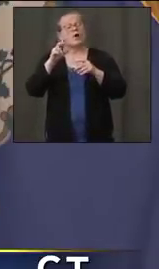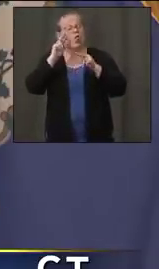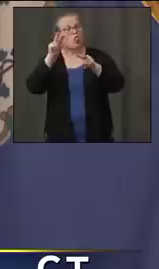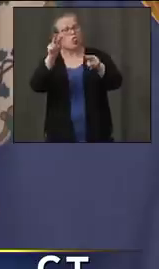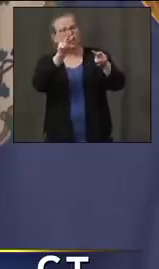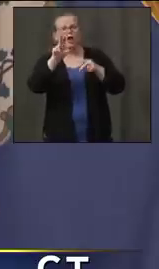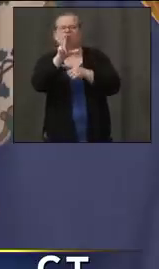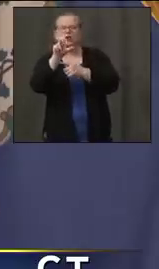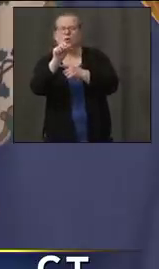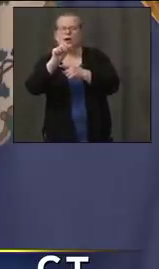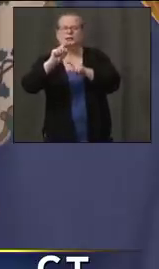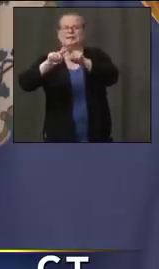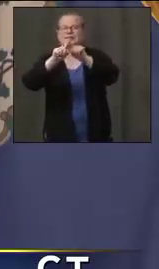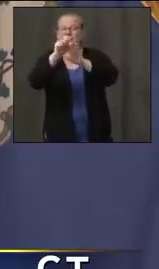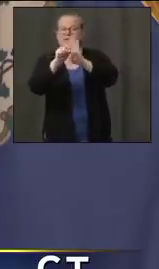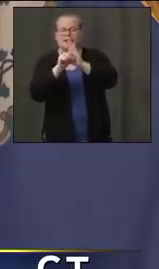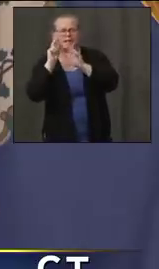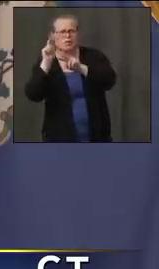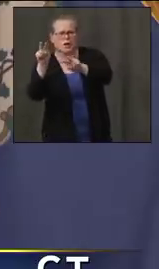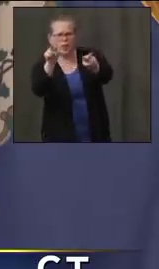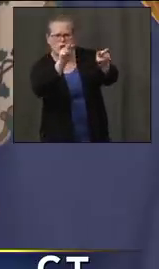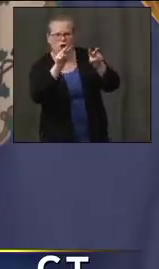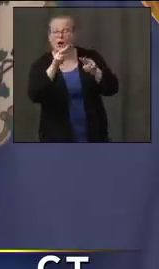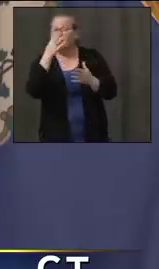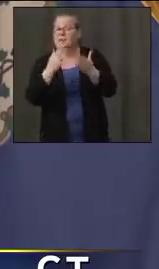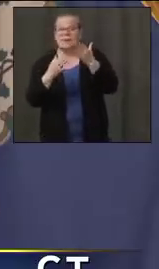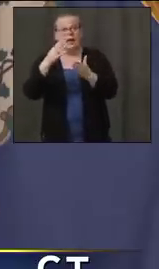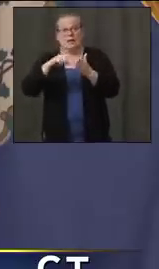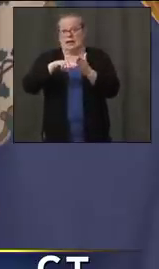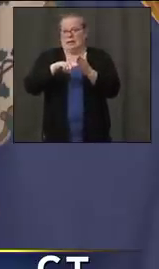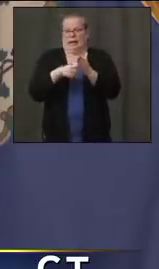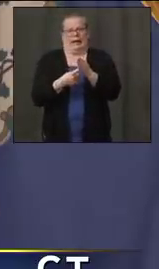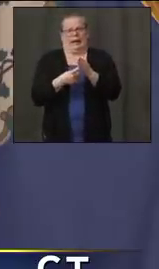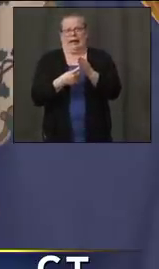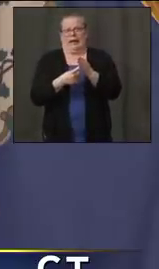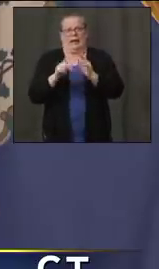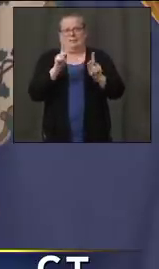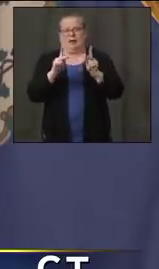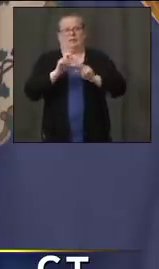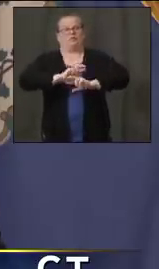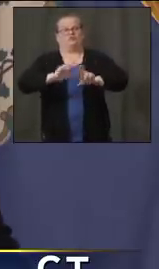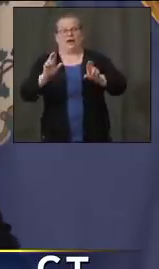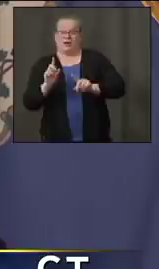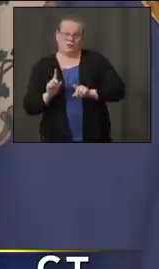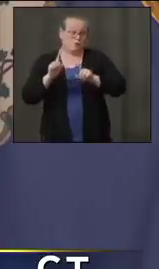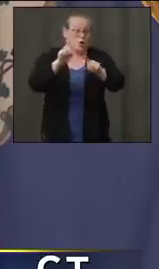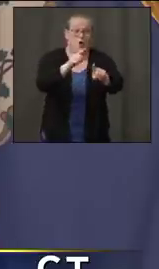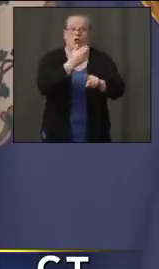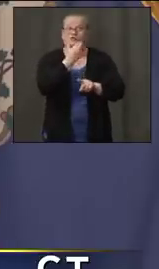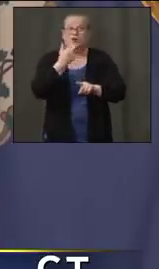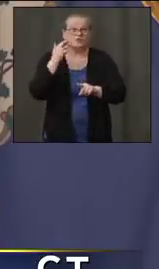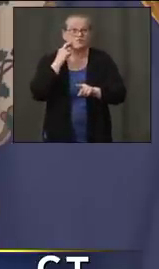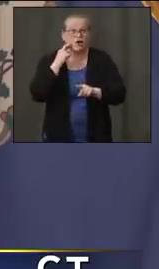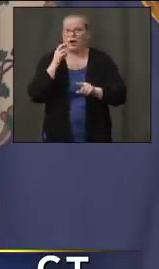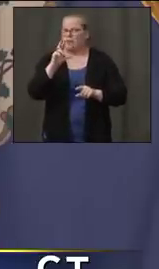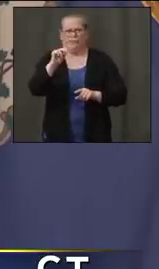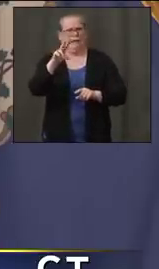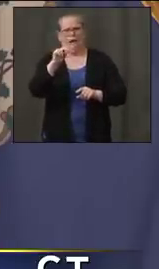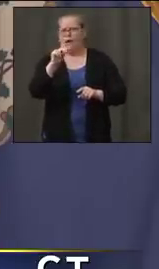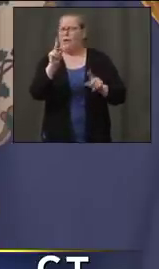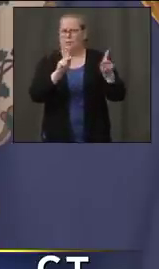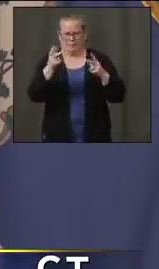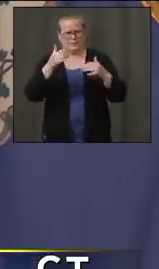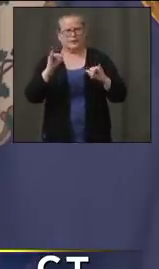restaurants initially. It's not like the end of Prohibition where everybody went running into the speakeasy and said, here we go.